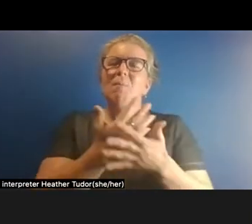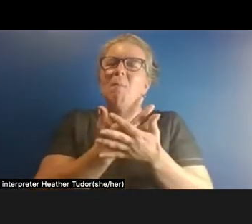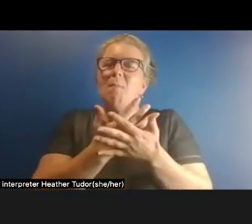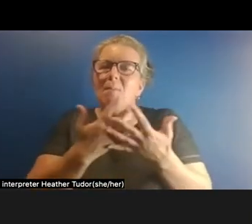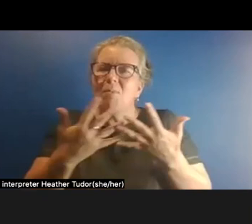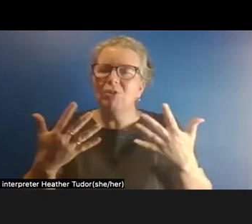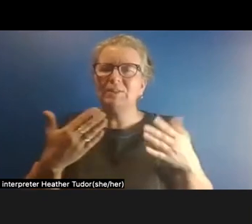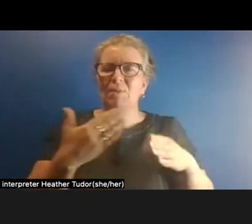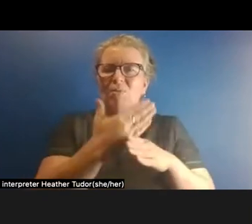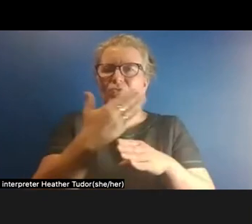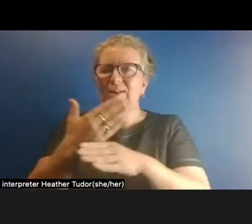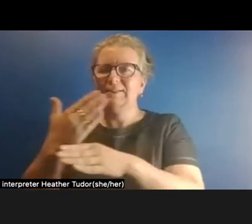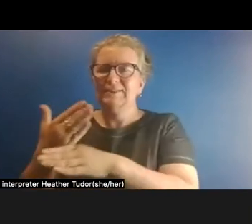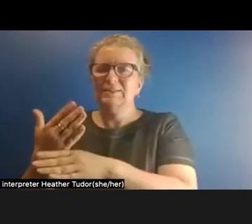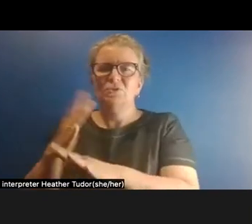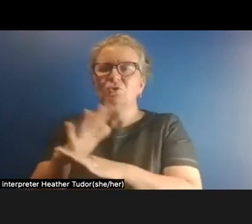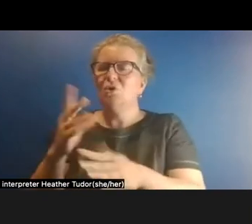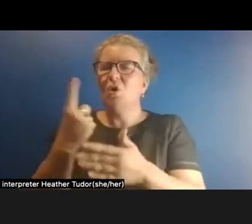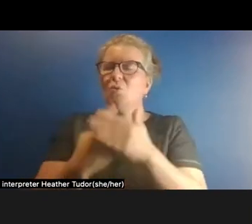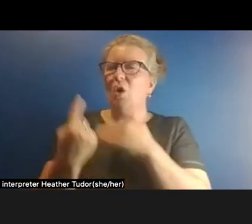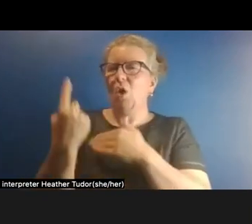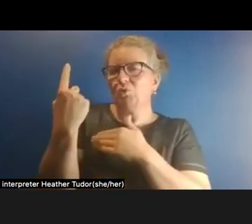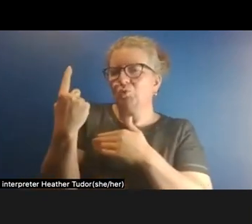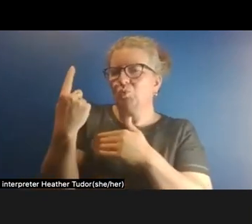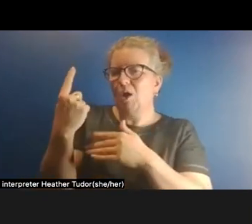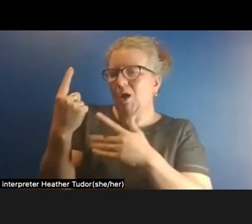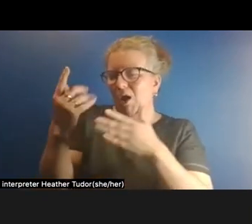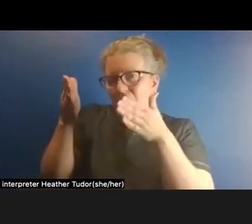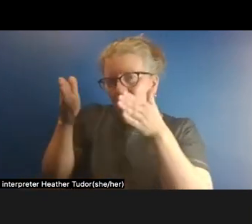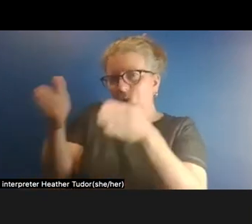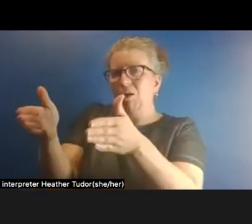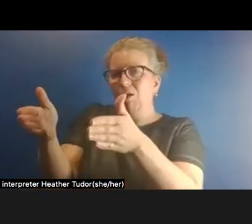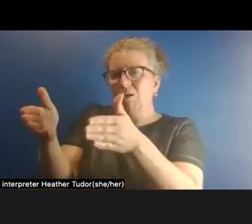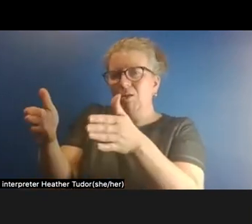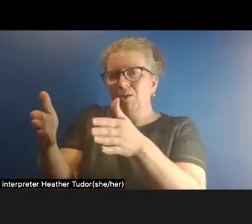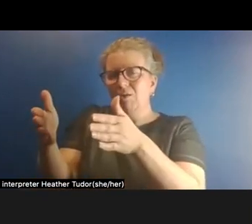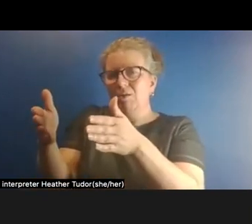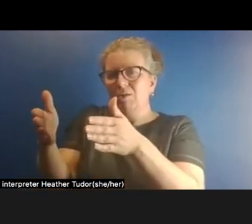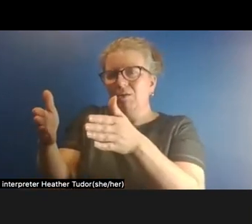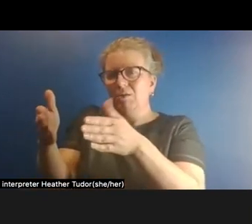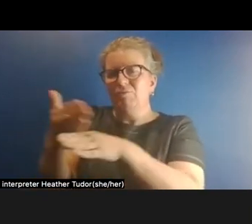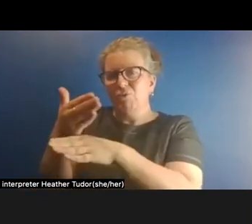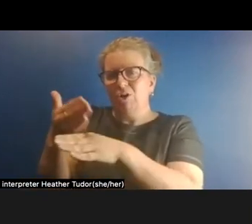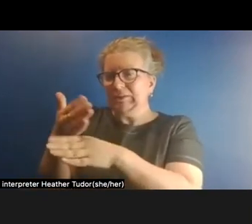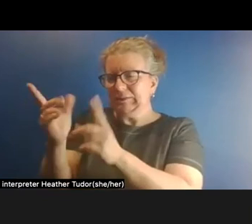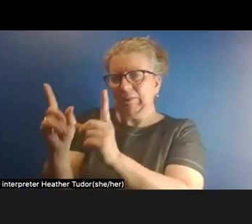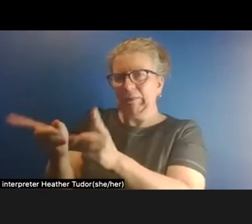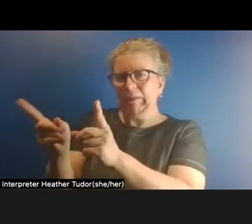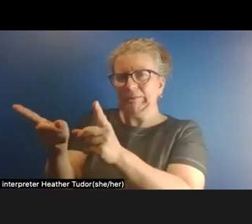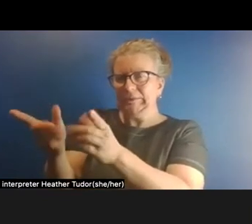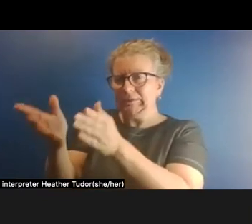just one dedicated approach to your work as if it's like this one big monolith, but these